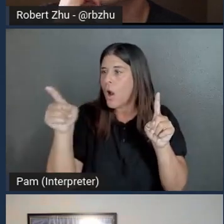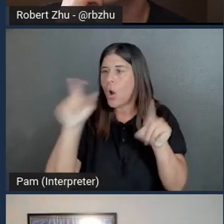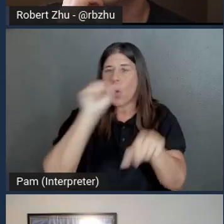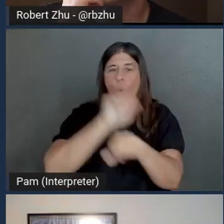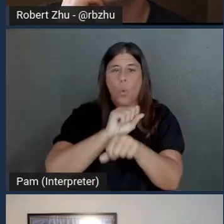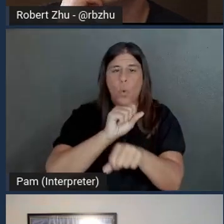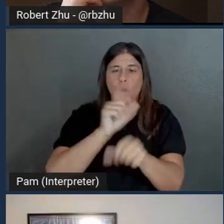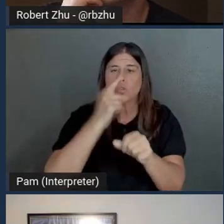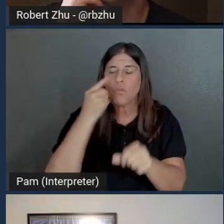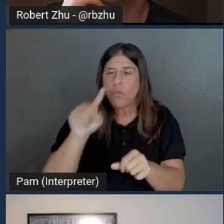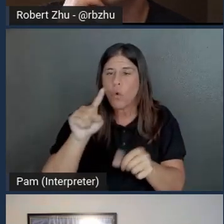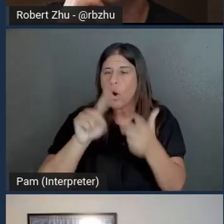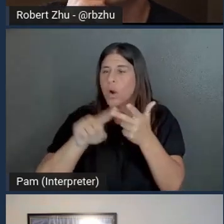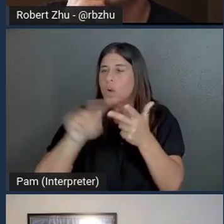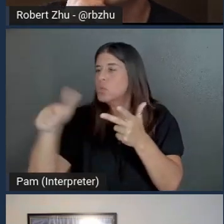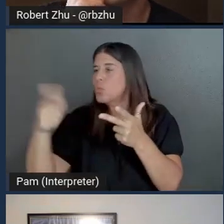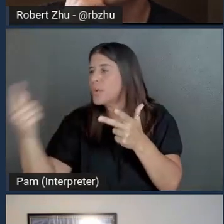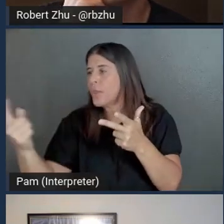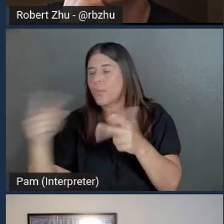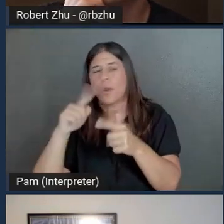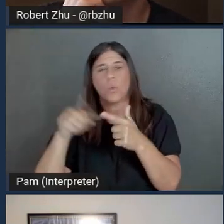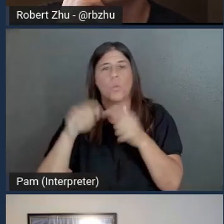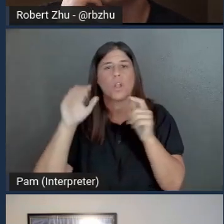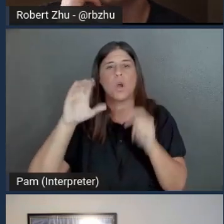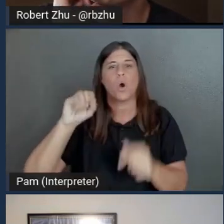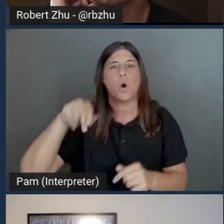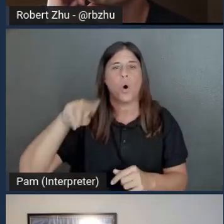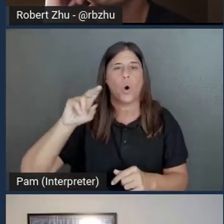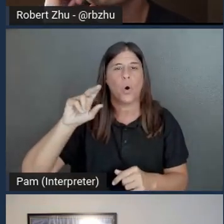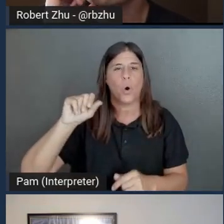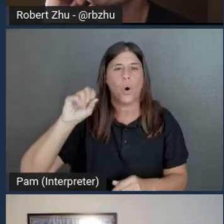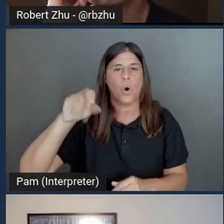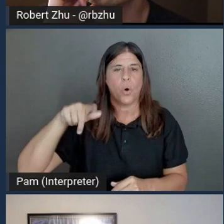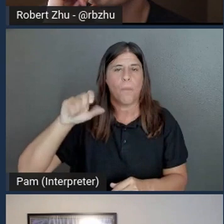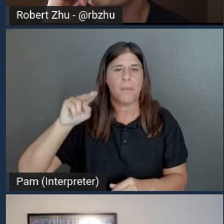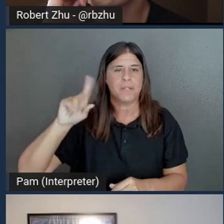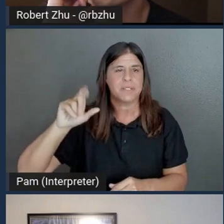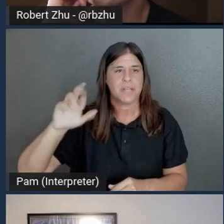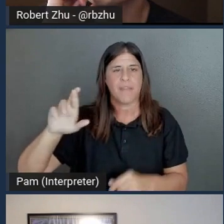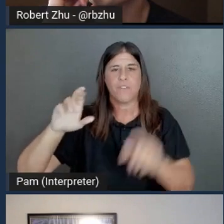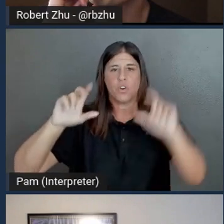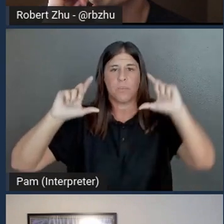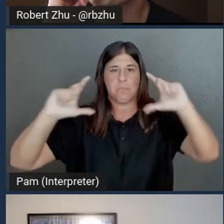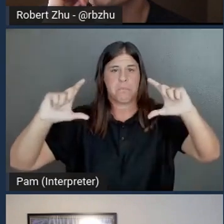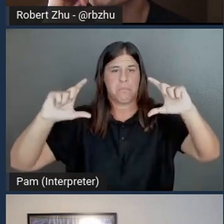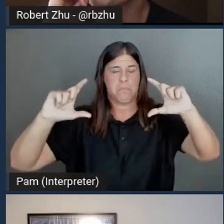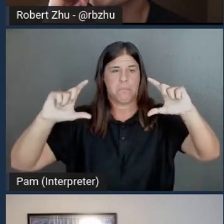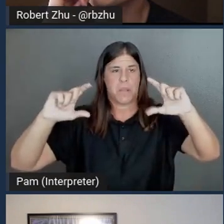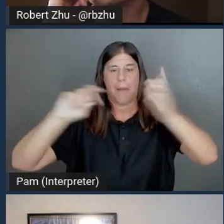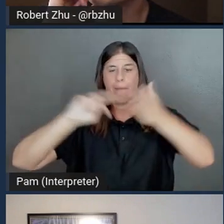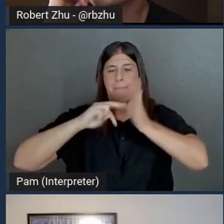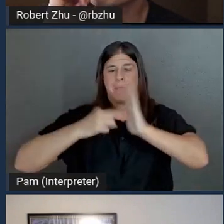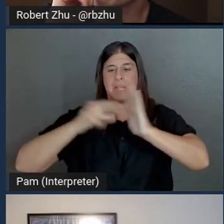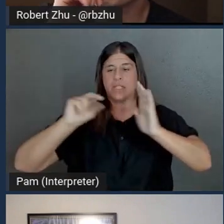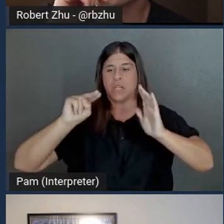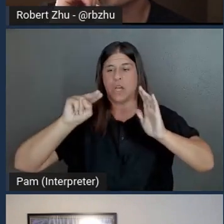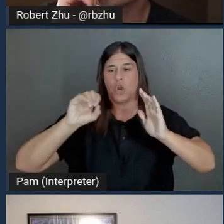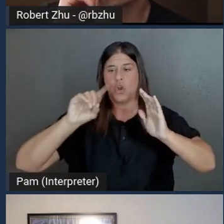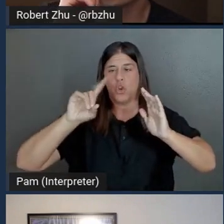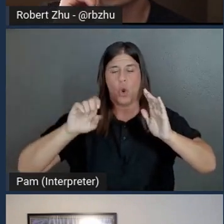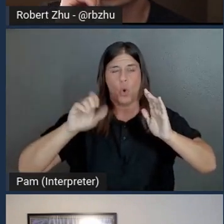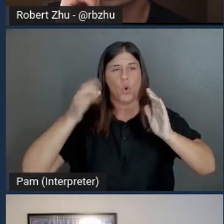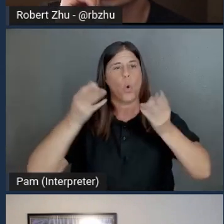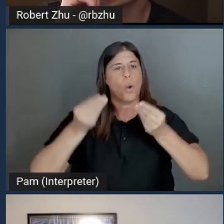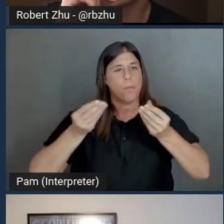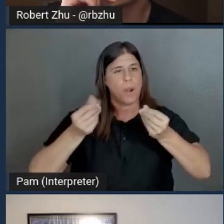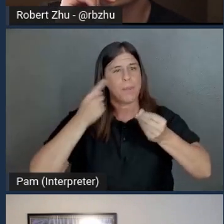another node. So when you're looking at OpenCypher, anything that's kind of in a parentheses, it represents a node or a property on, you